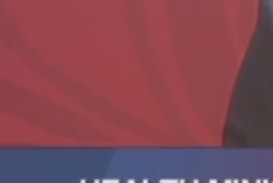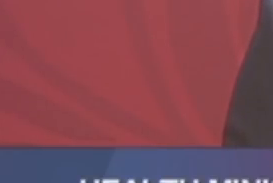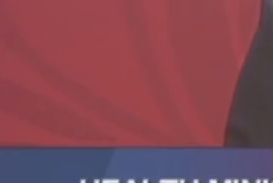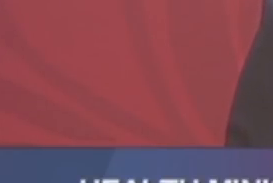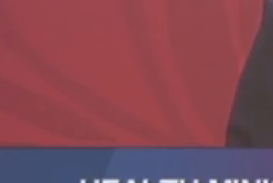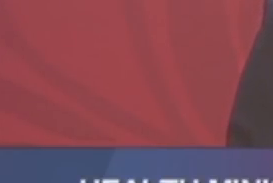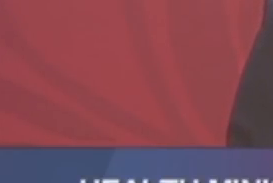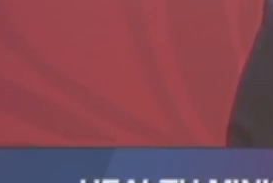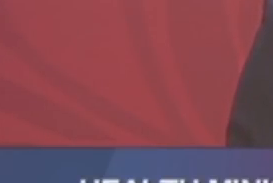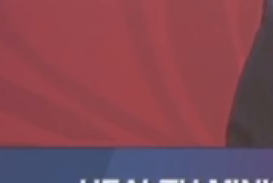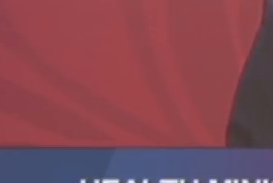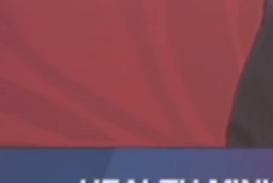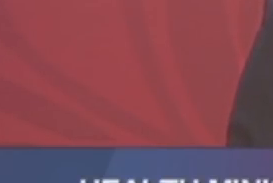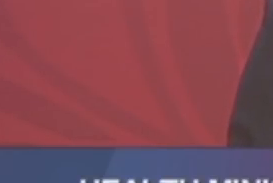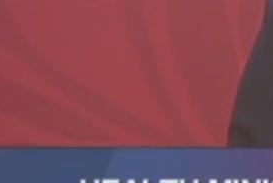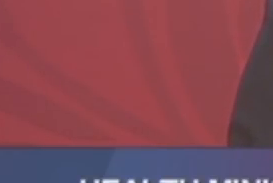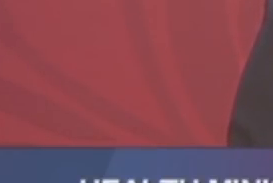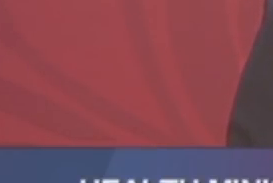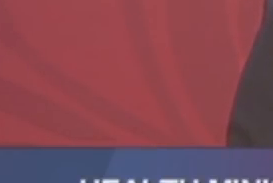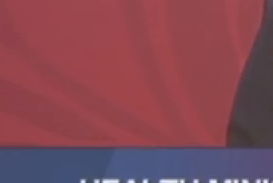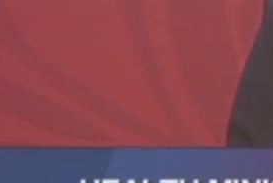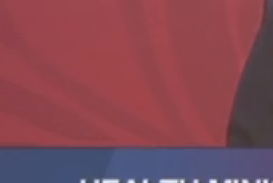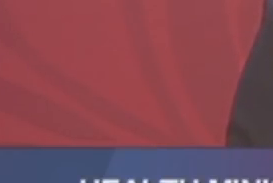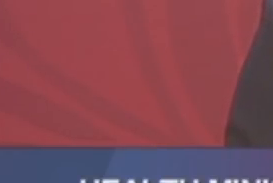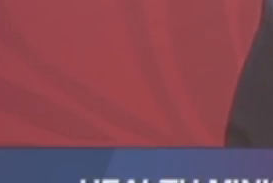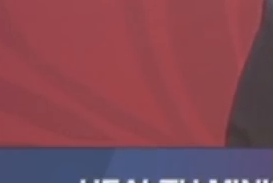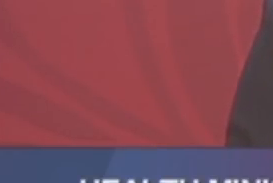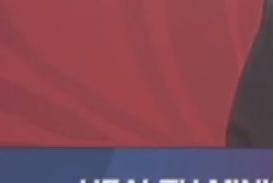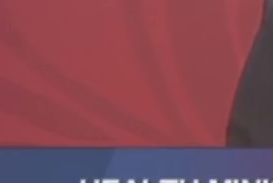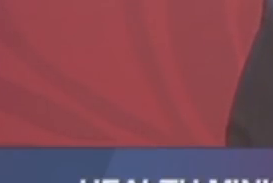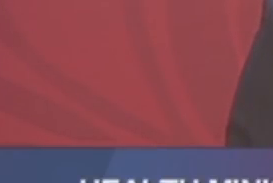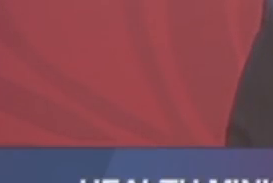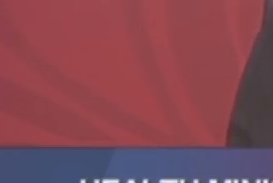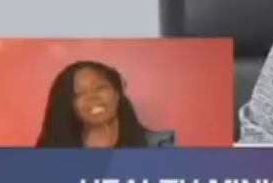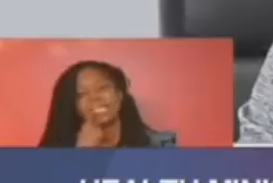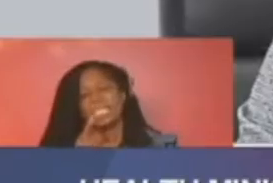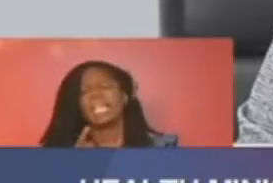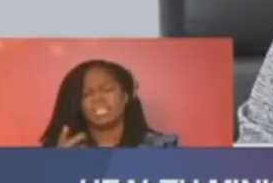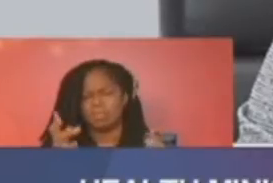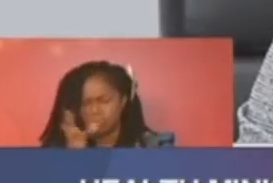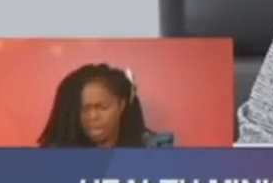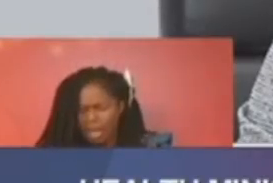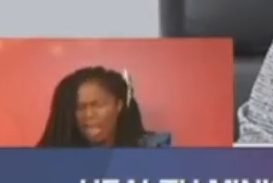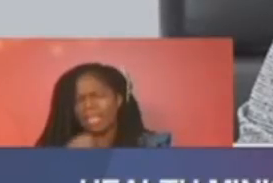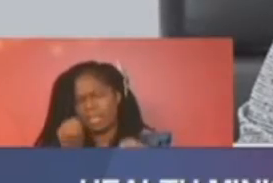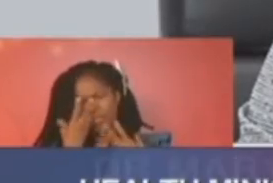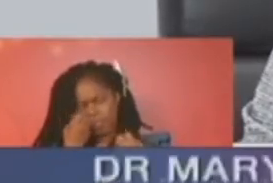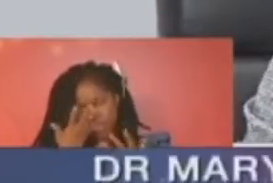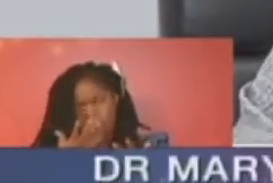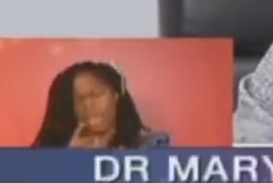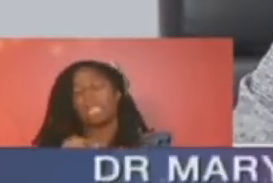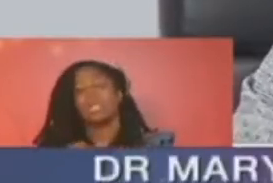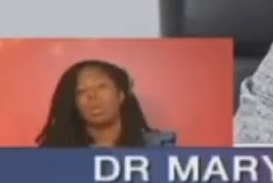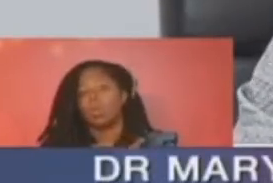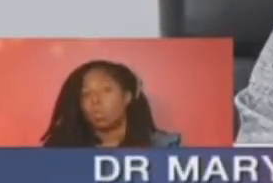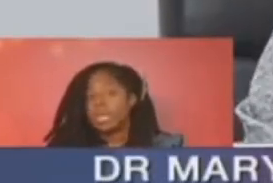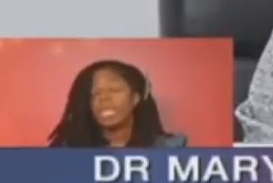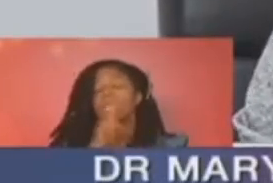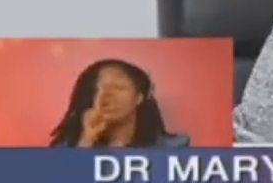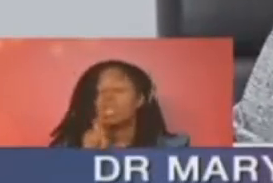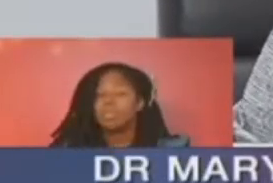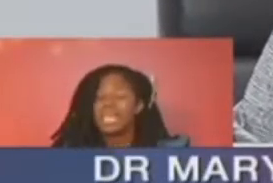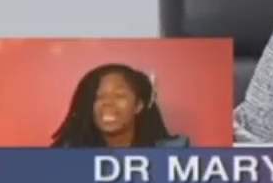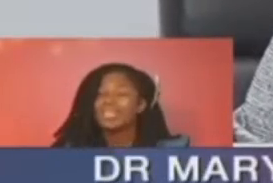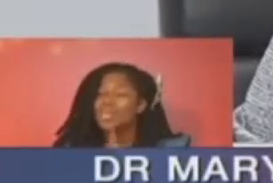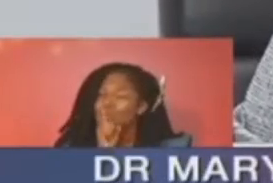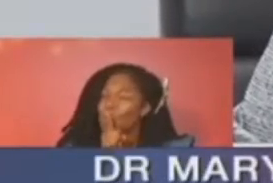by the World Health Organization and advised against this practice. We, of course, prioritize the safety of our